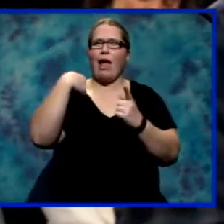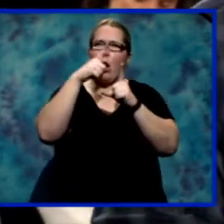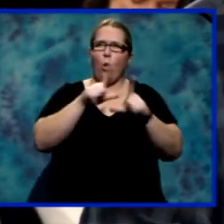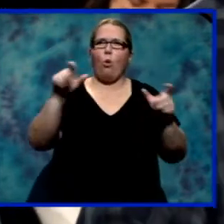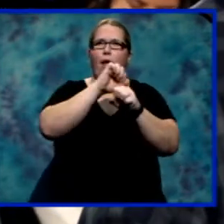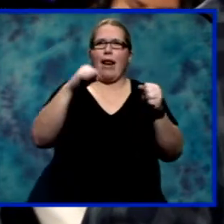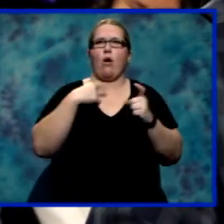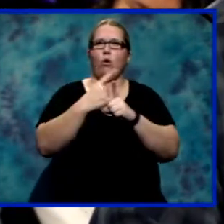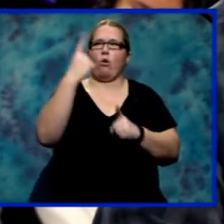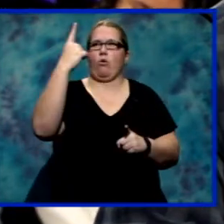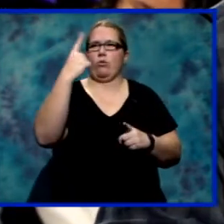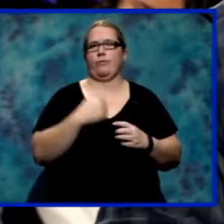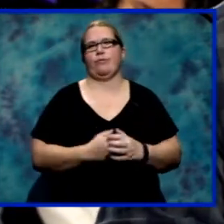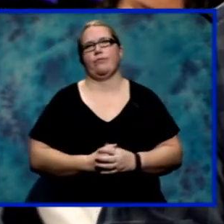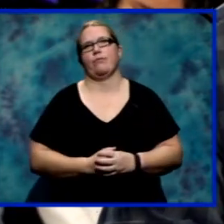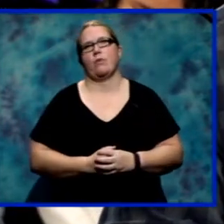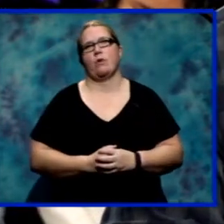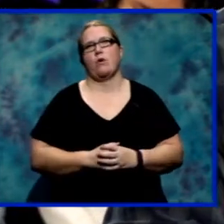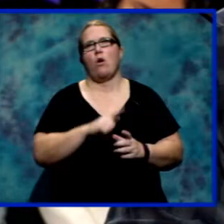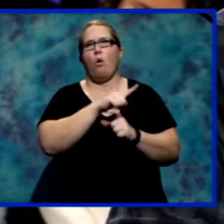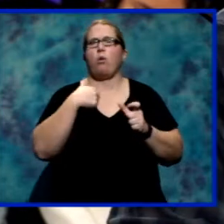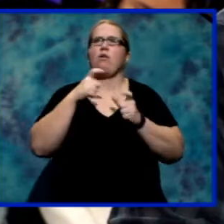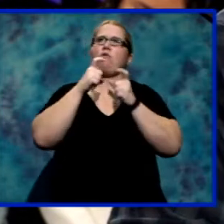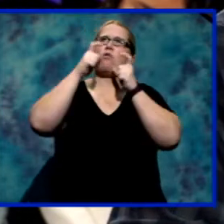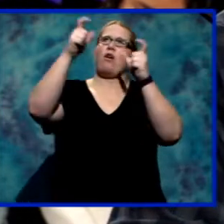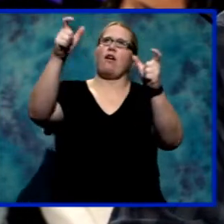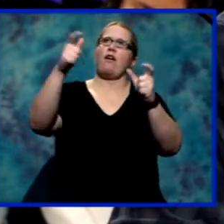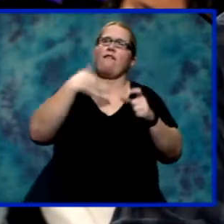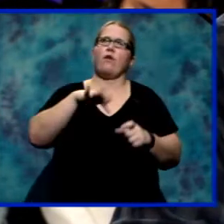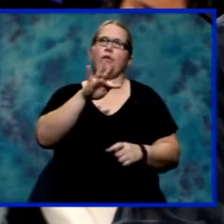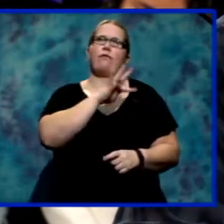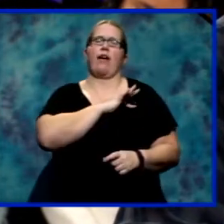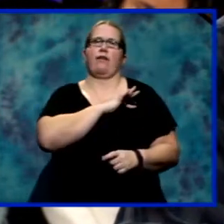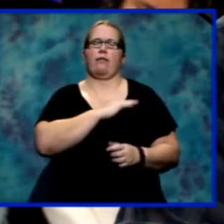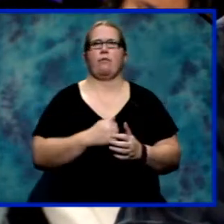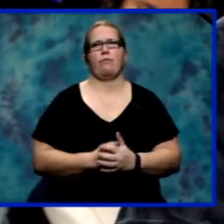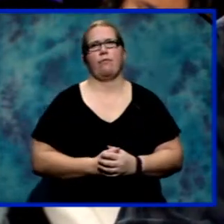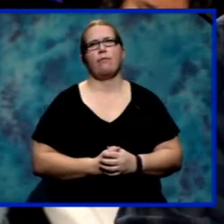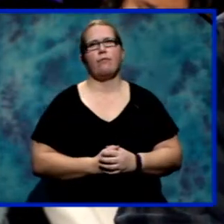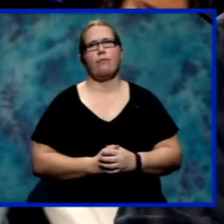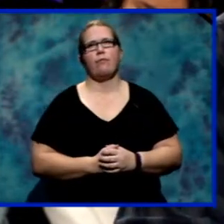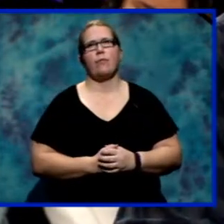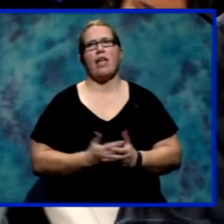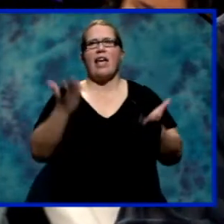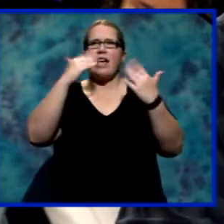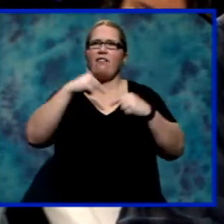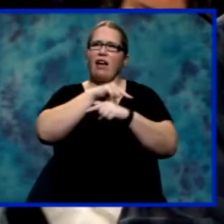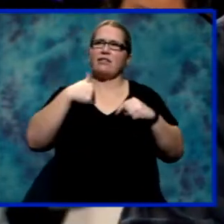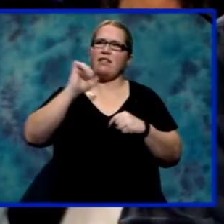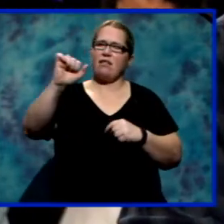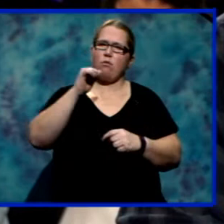God. We cry out for the faith of the reformers, the Protestant reformers. Give us their